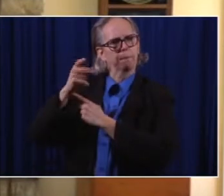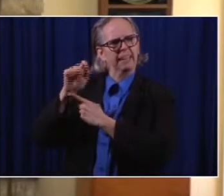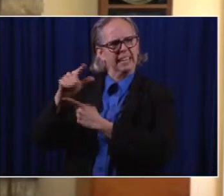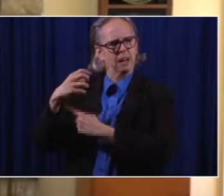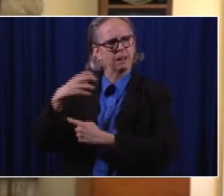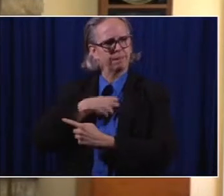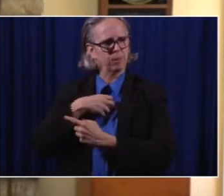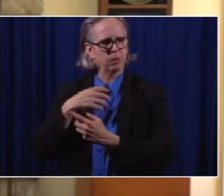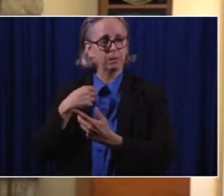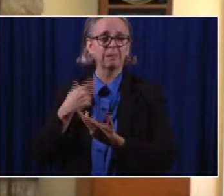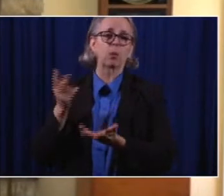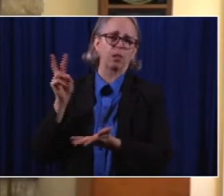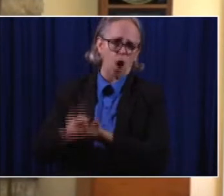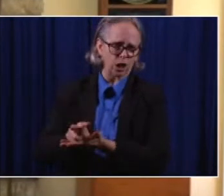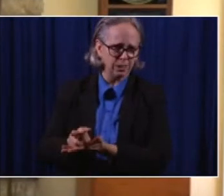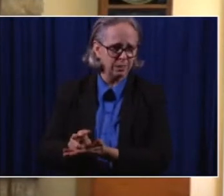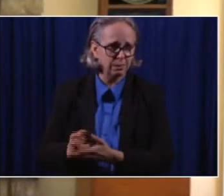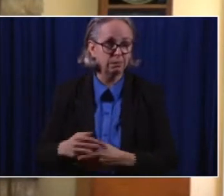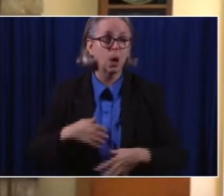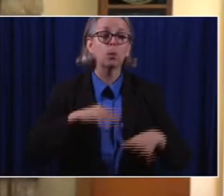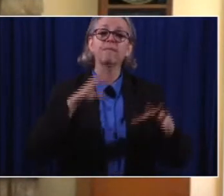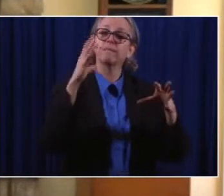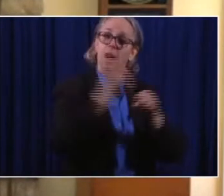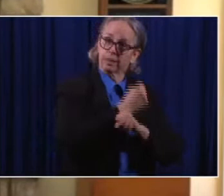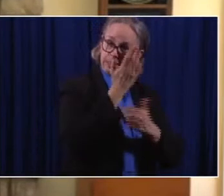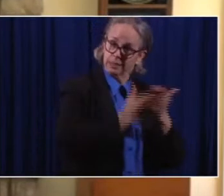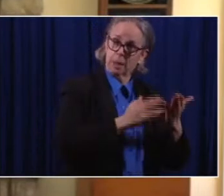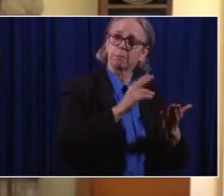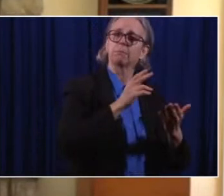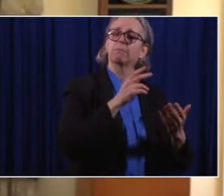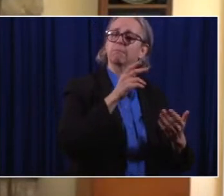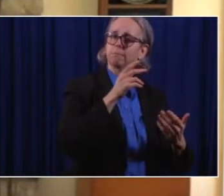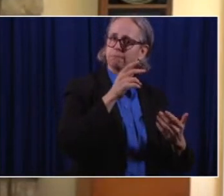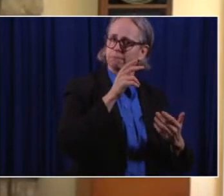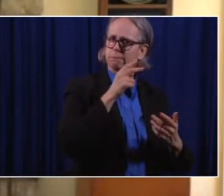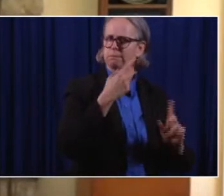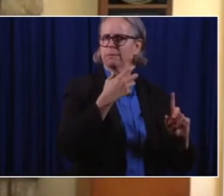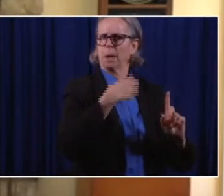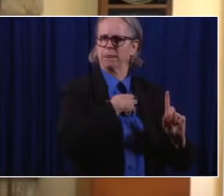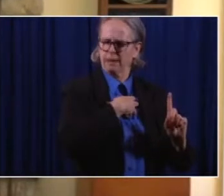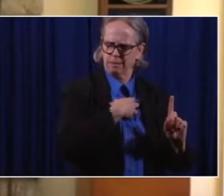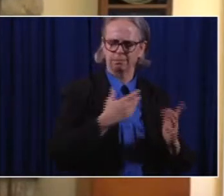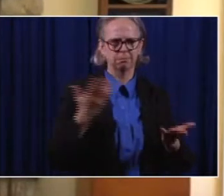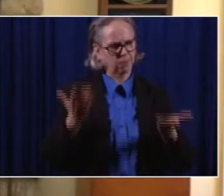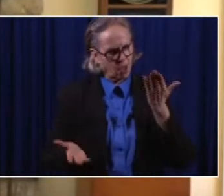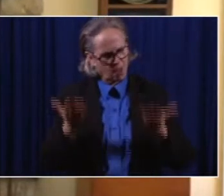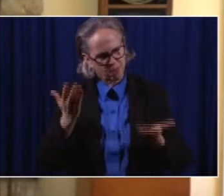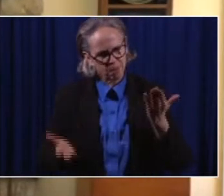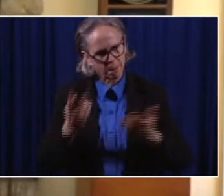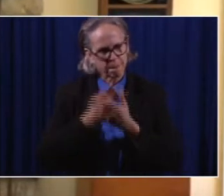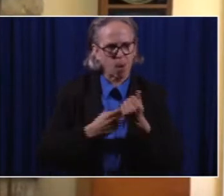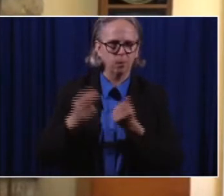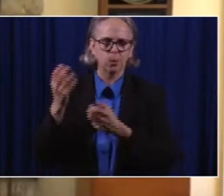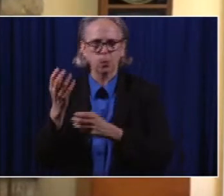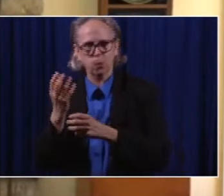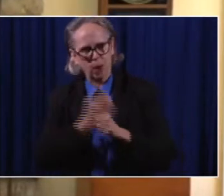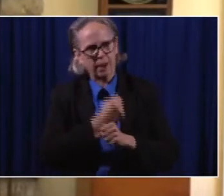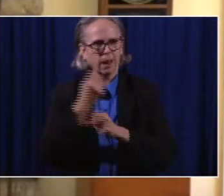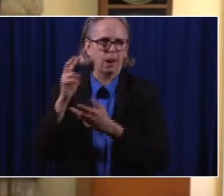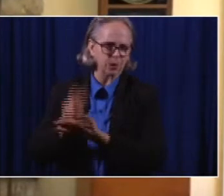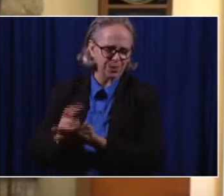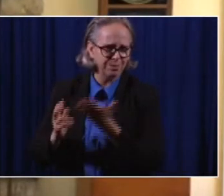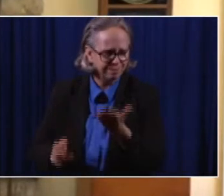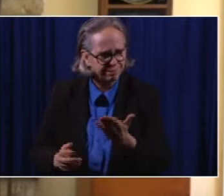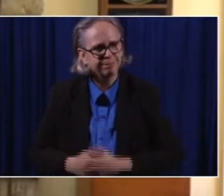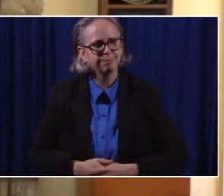as well. So, what I can assure you is that any order we issue is done